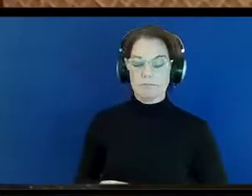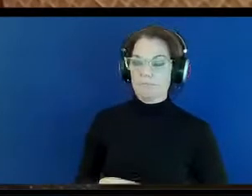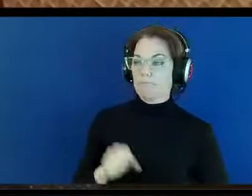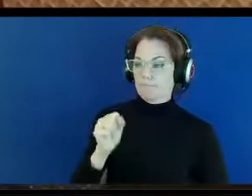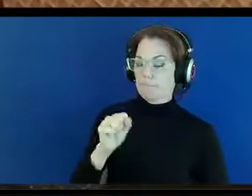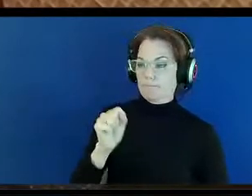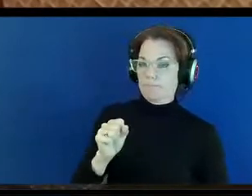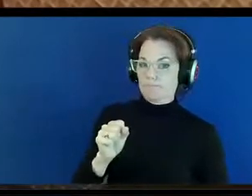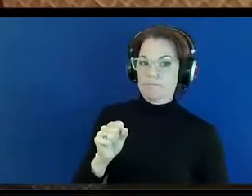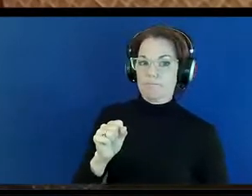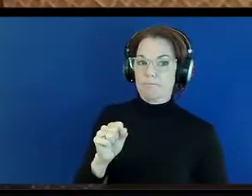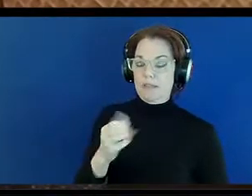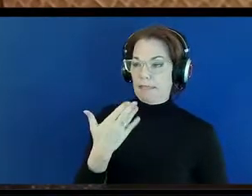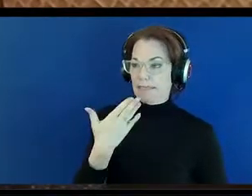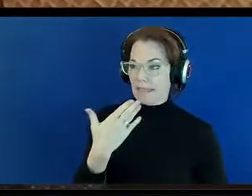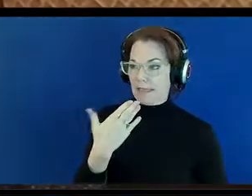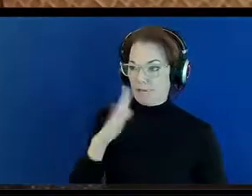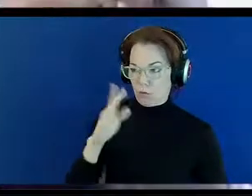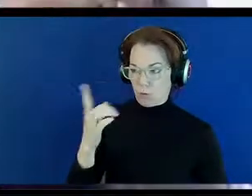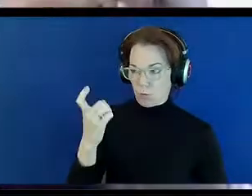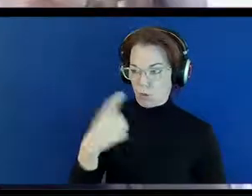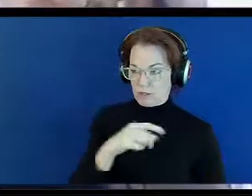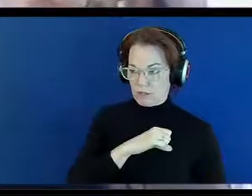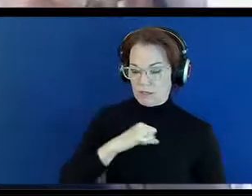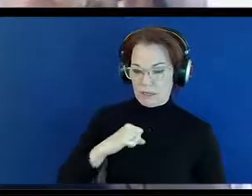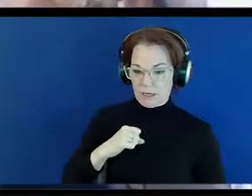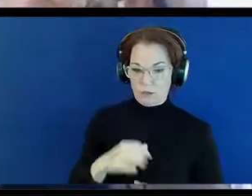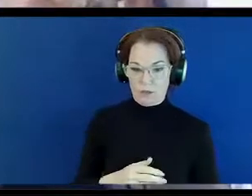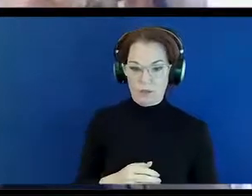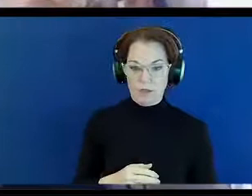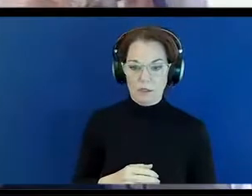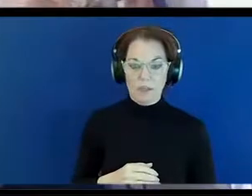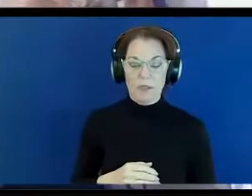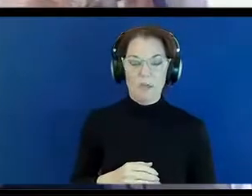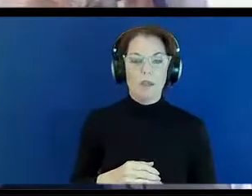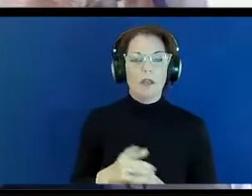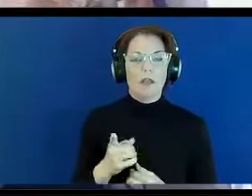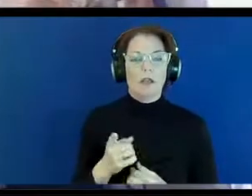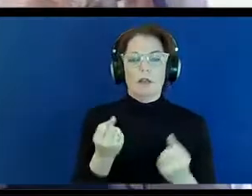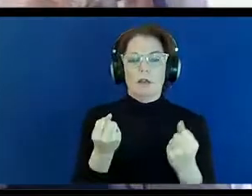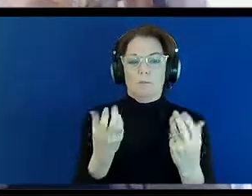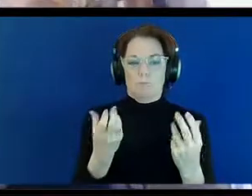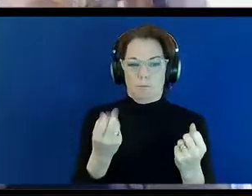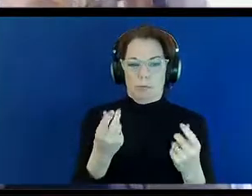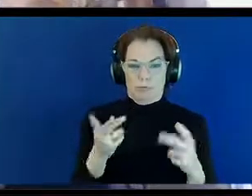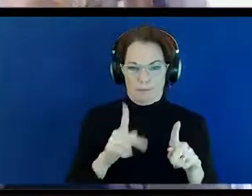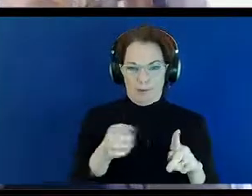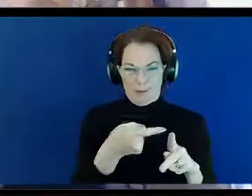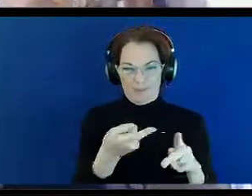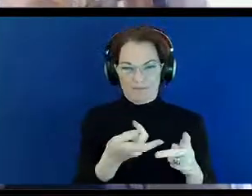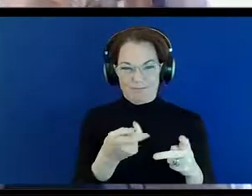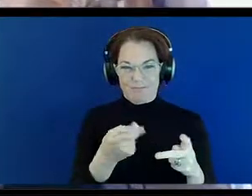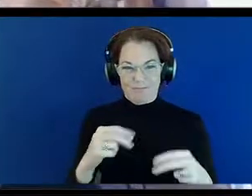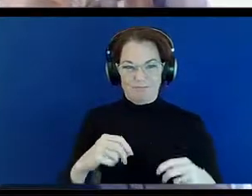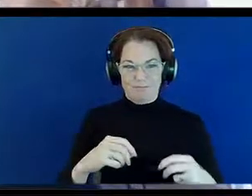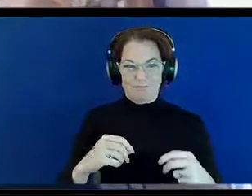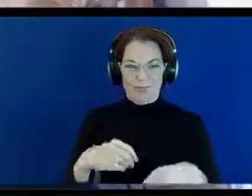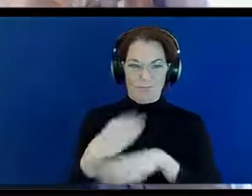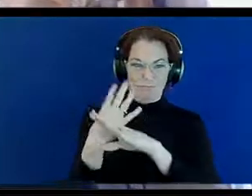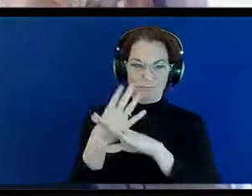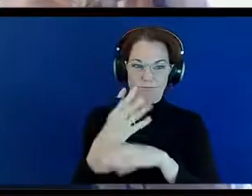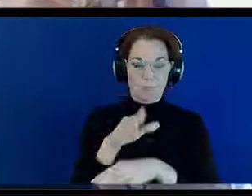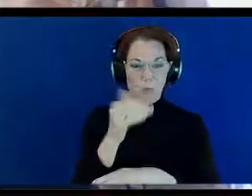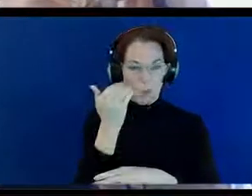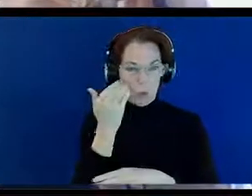Absolutely. Thank you for this question, Senator. As many people on the call know, the Consumer Product Safety